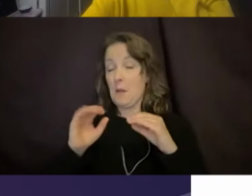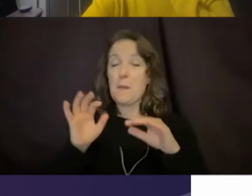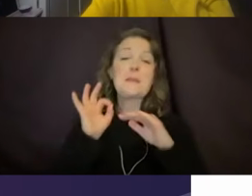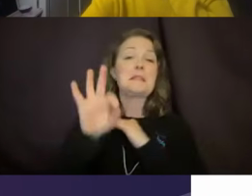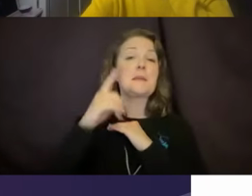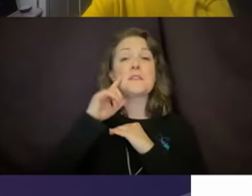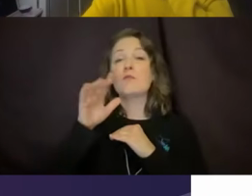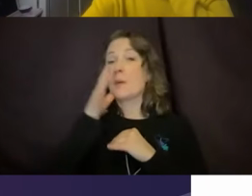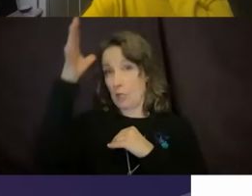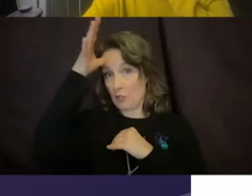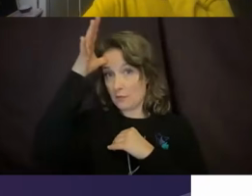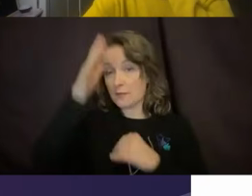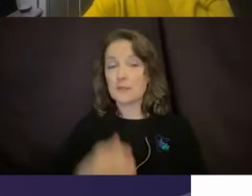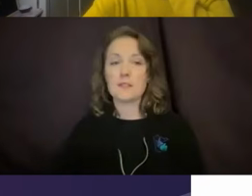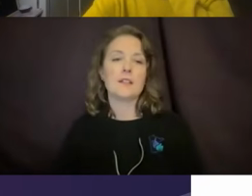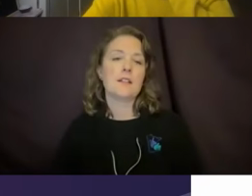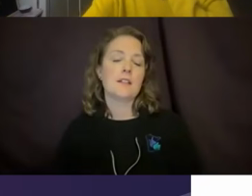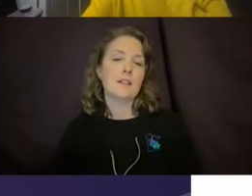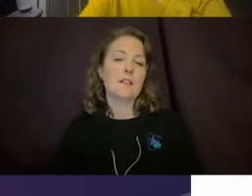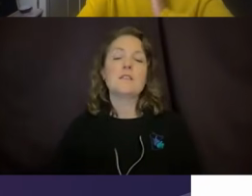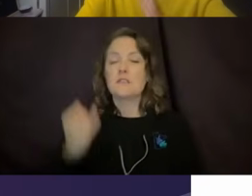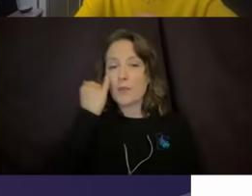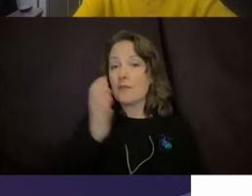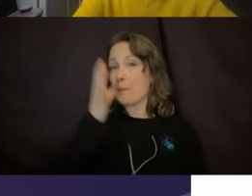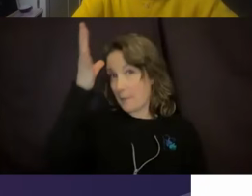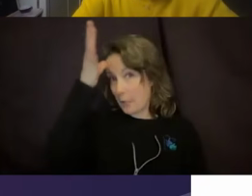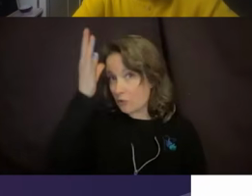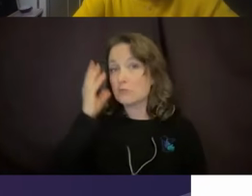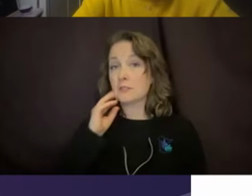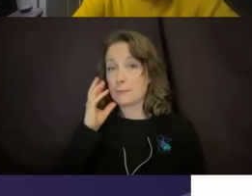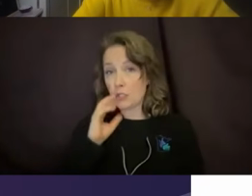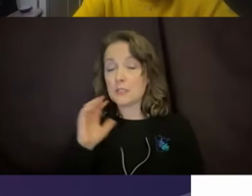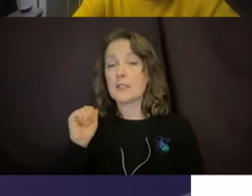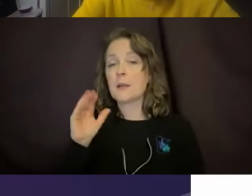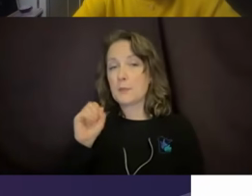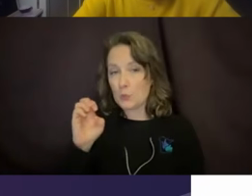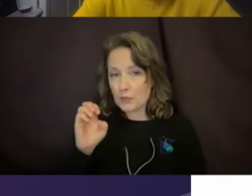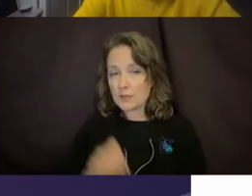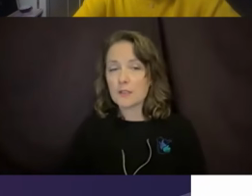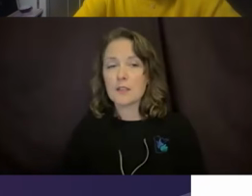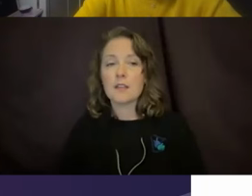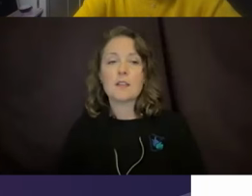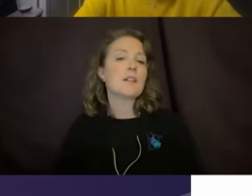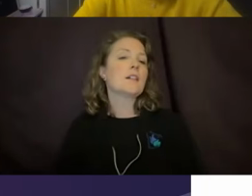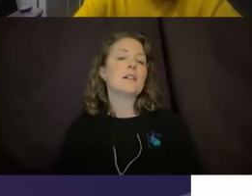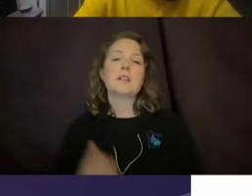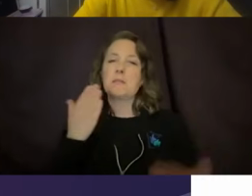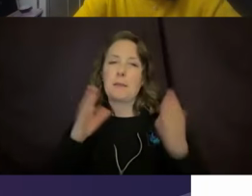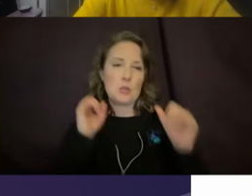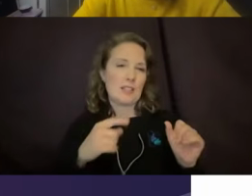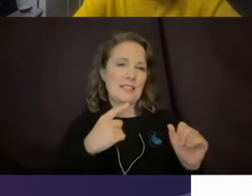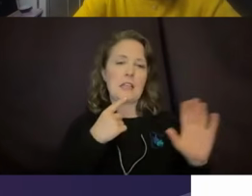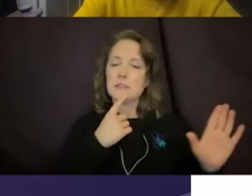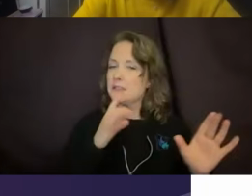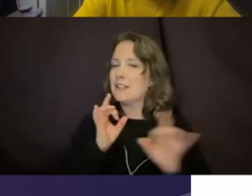if the parents are the ones that are experiencing that abuse, there might be a parent that says things like, violence is never okay.